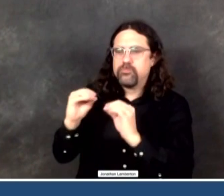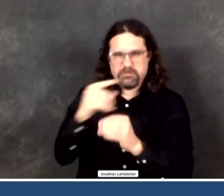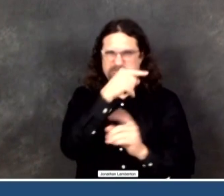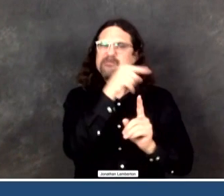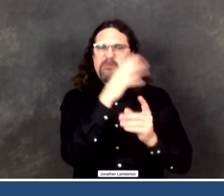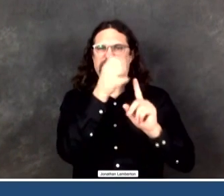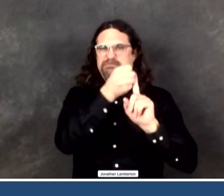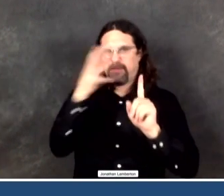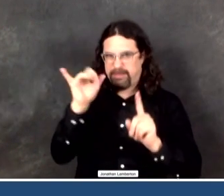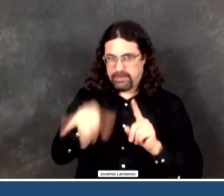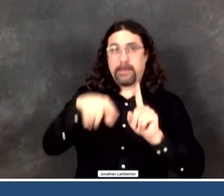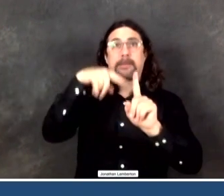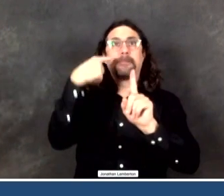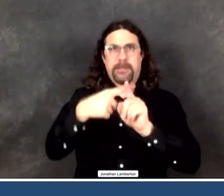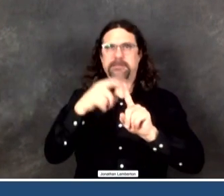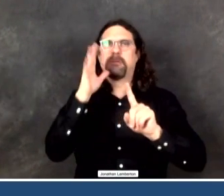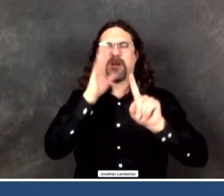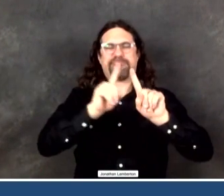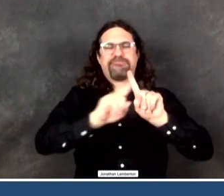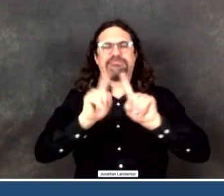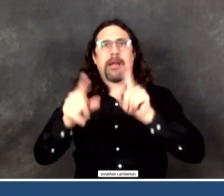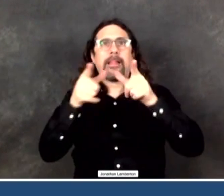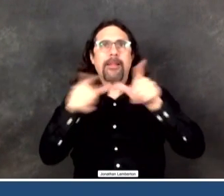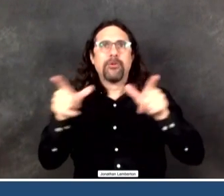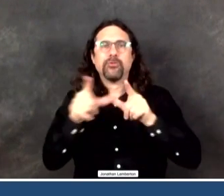more creative at-home programming. So